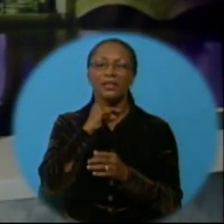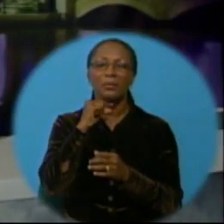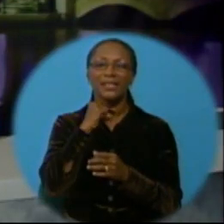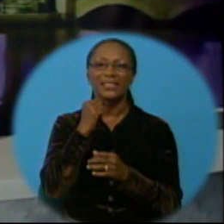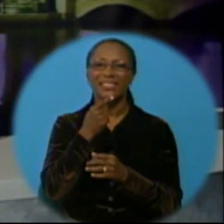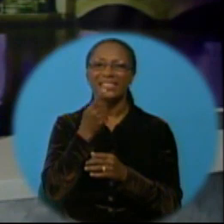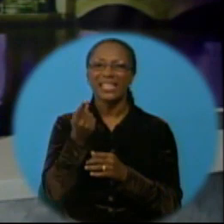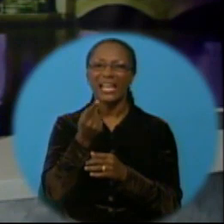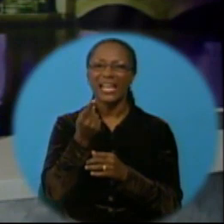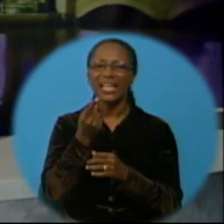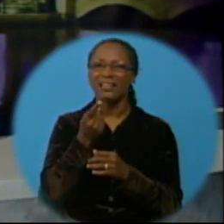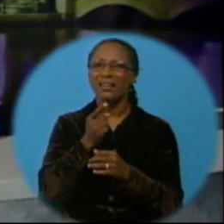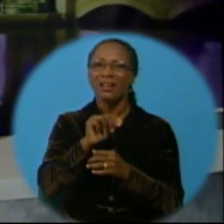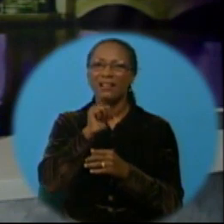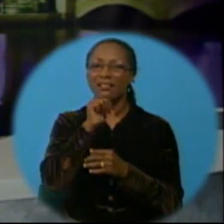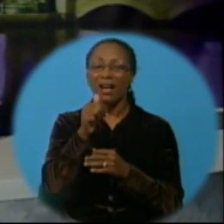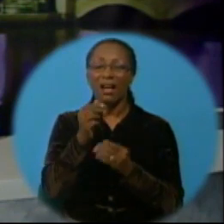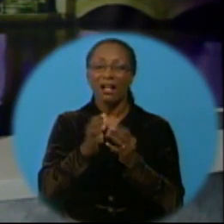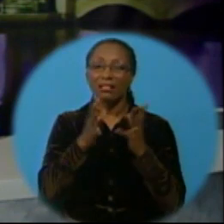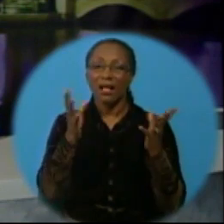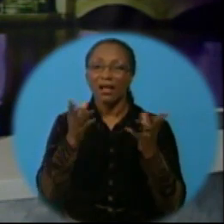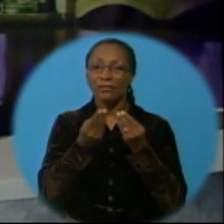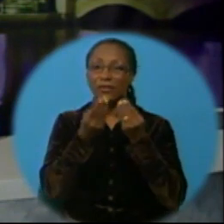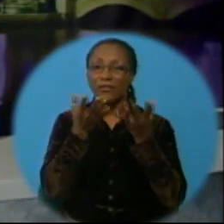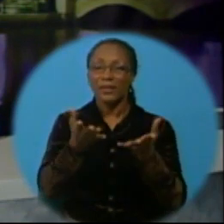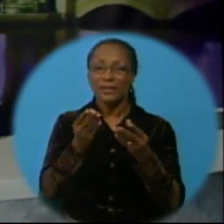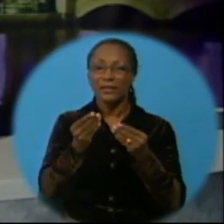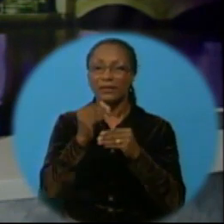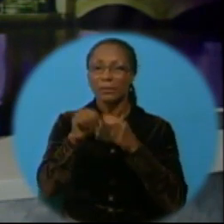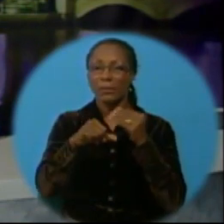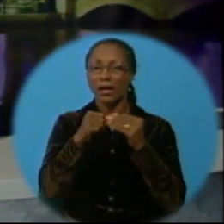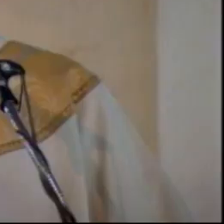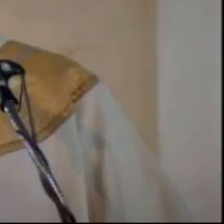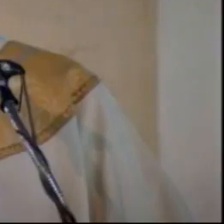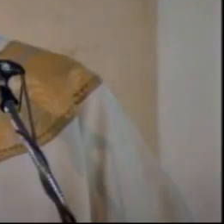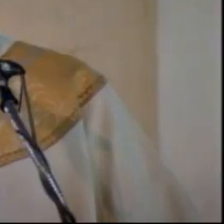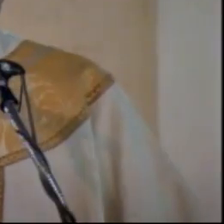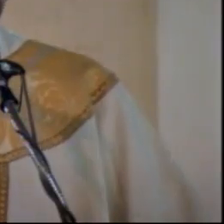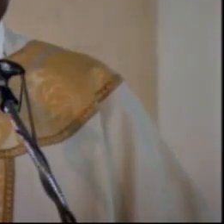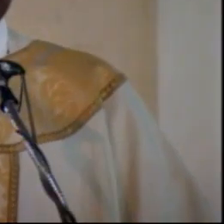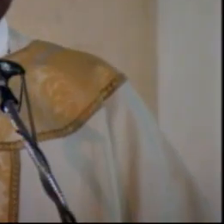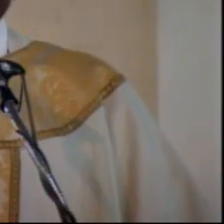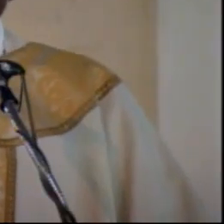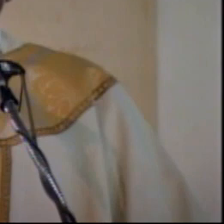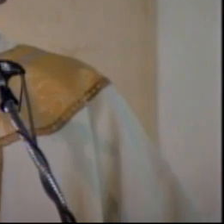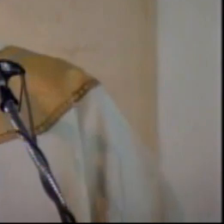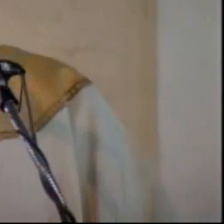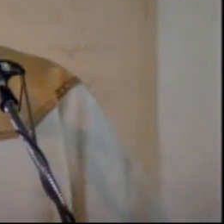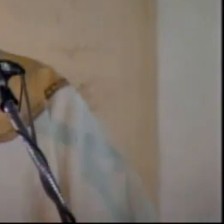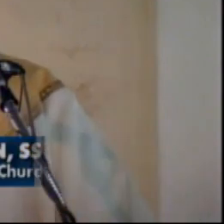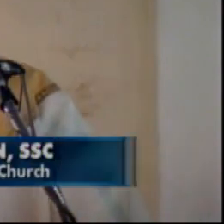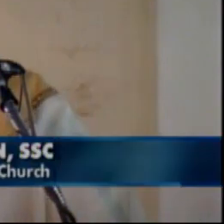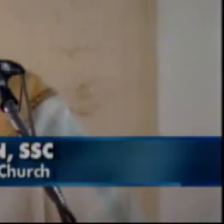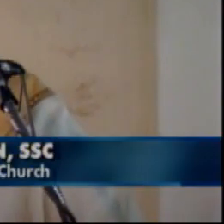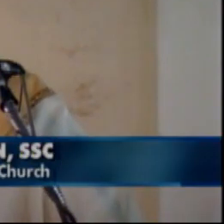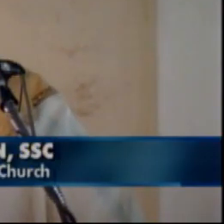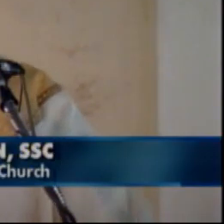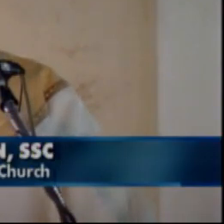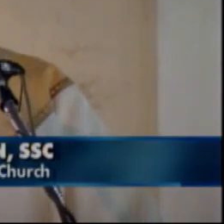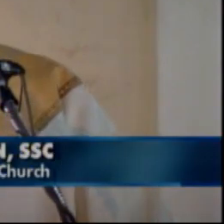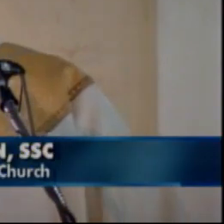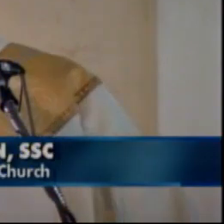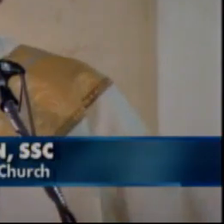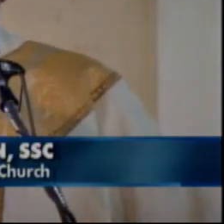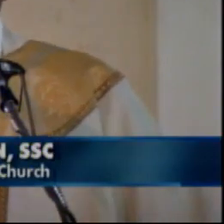made about the association's positive work. You must follow the example of Paul, and when you